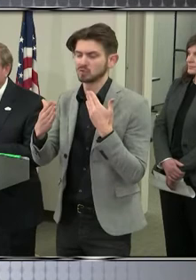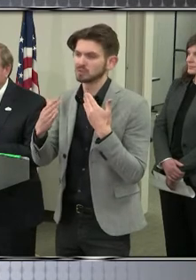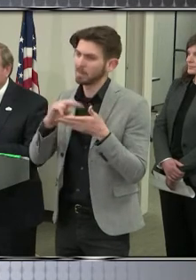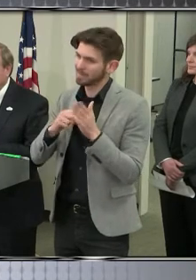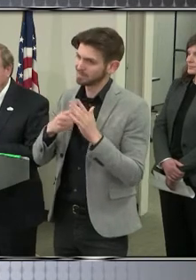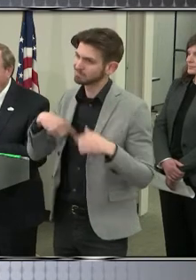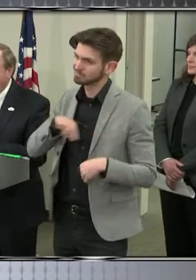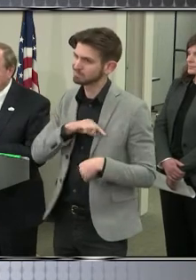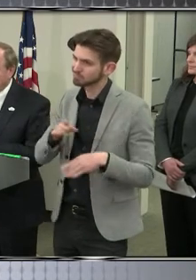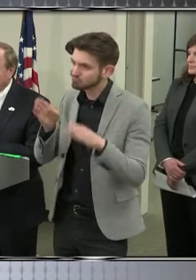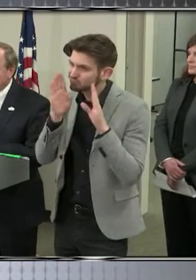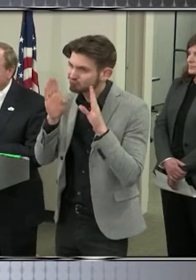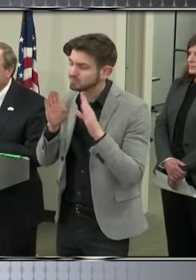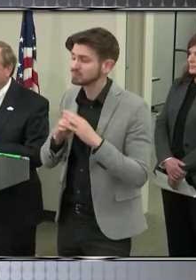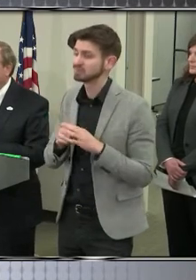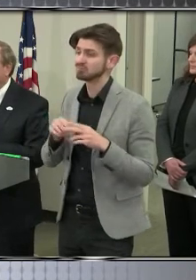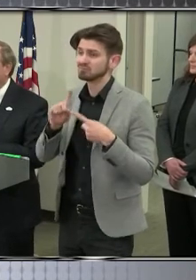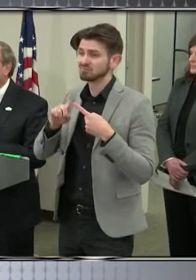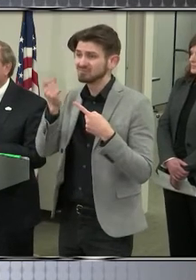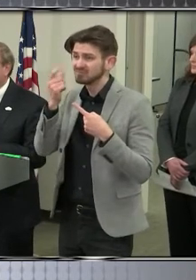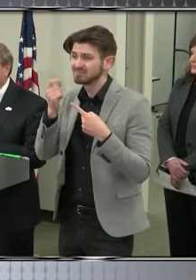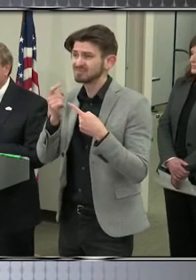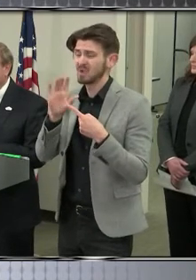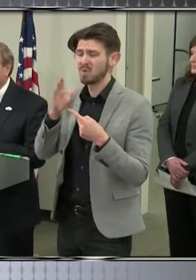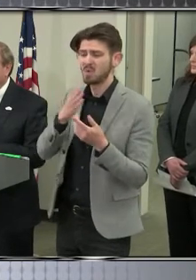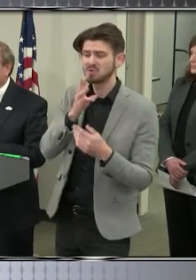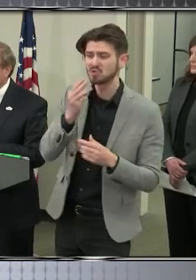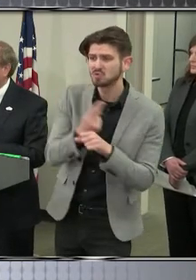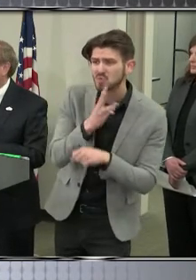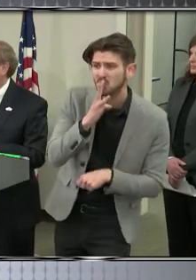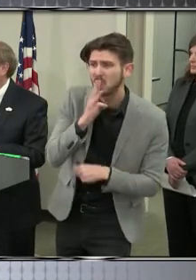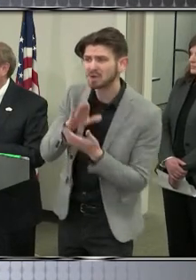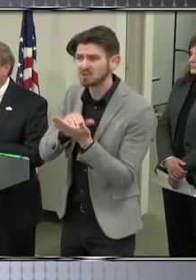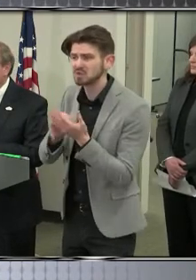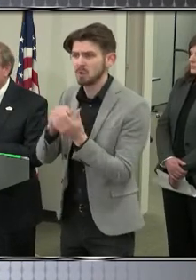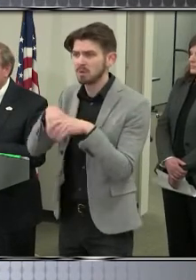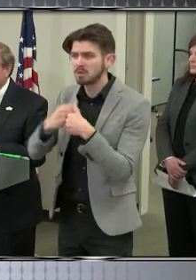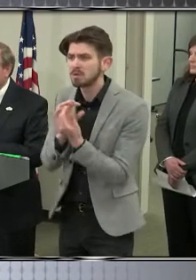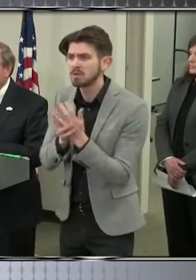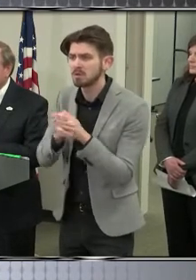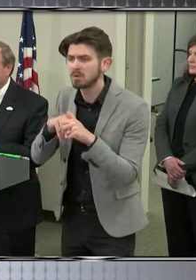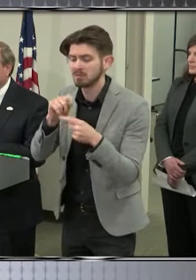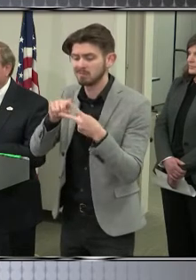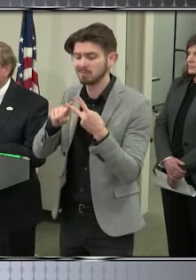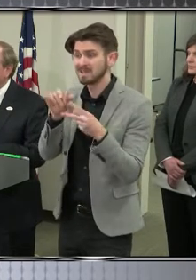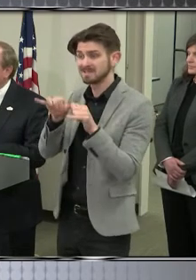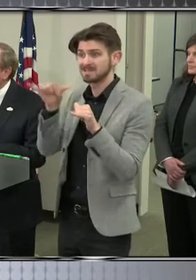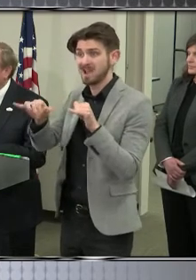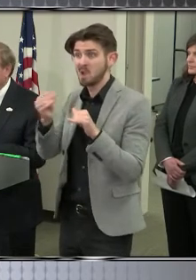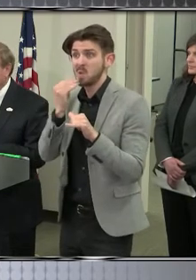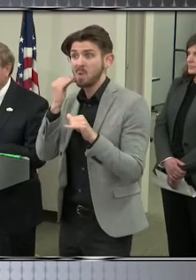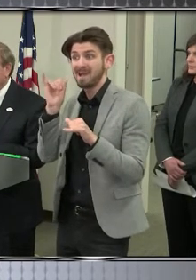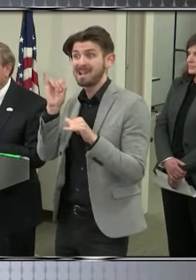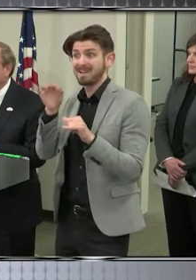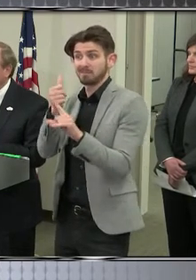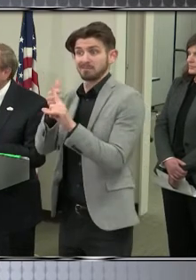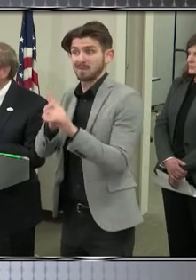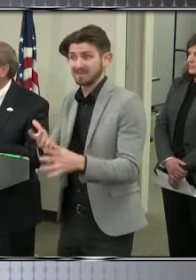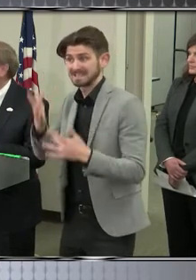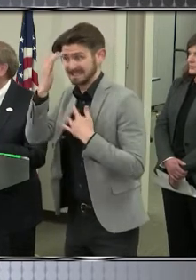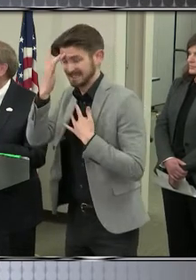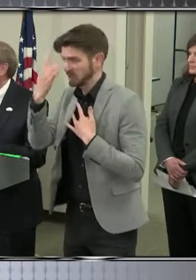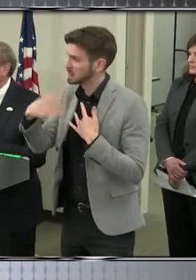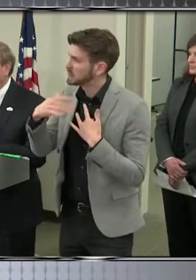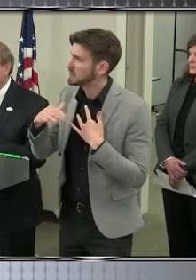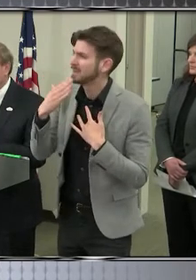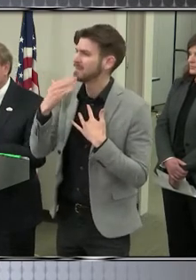today, simply washing your hands frequently and staying home when sick is the best defense in the spread of any illness,